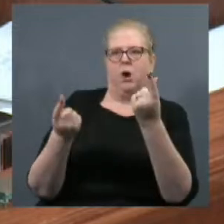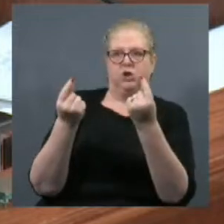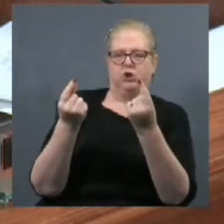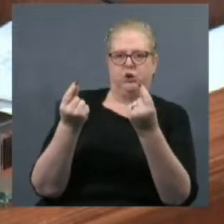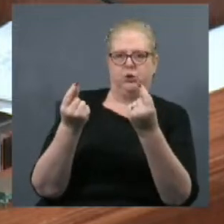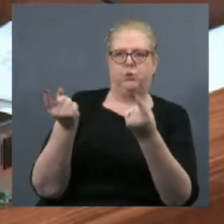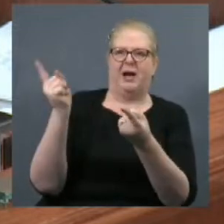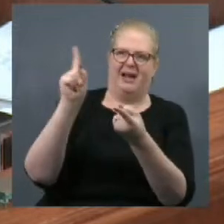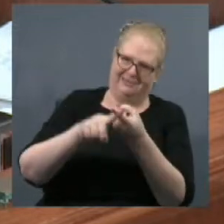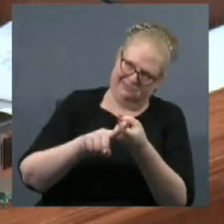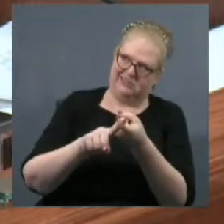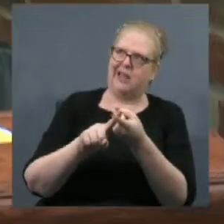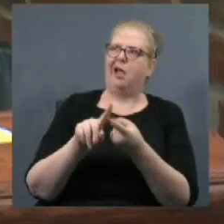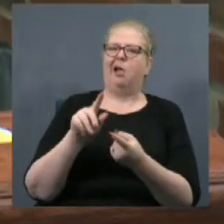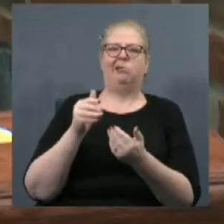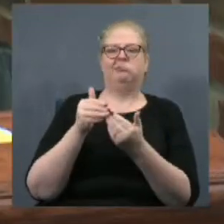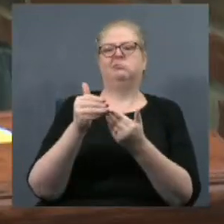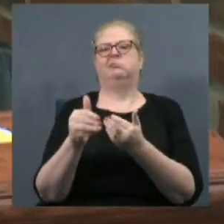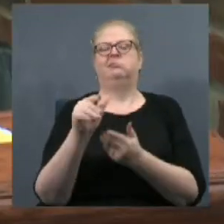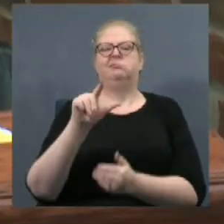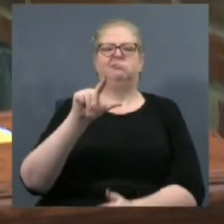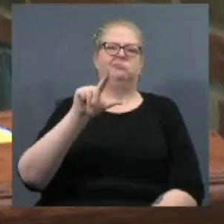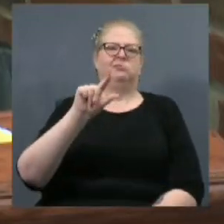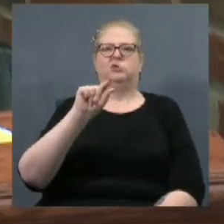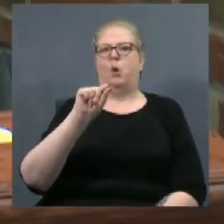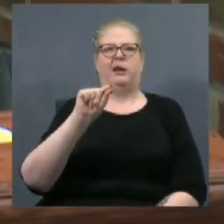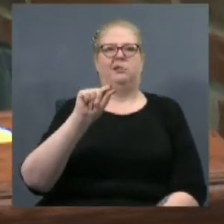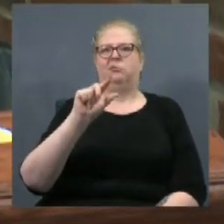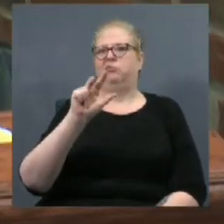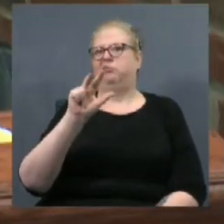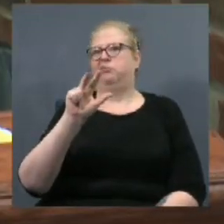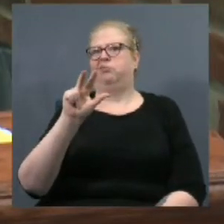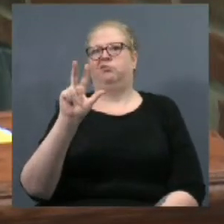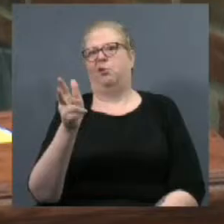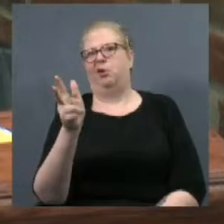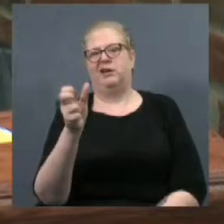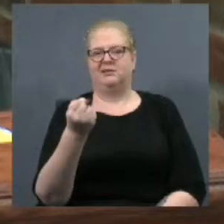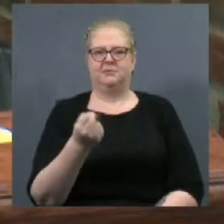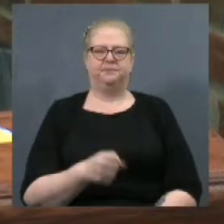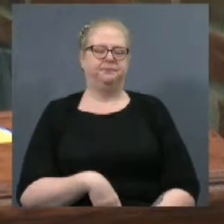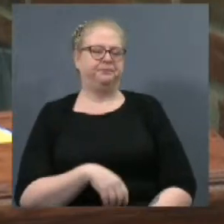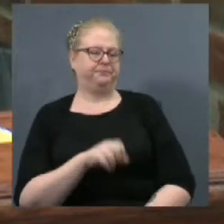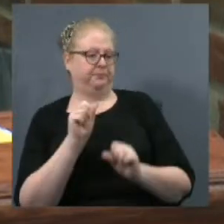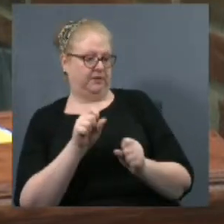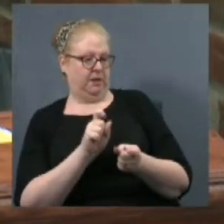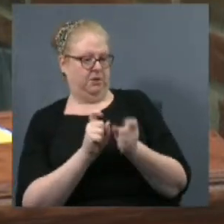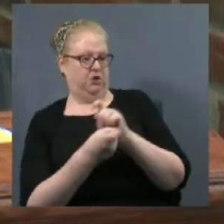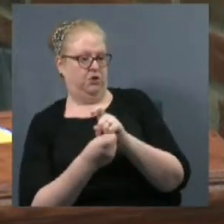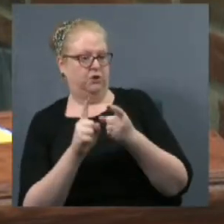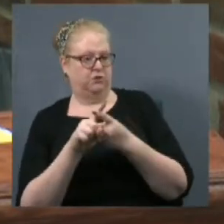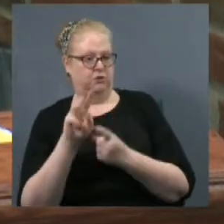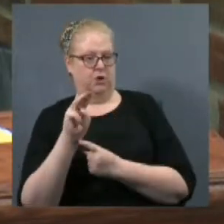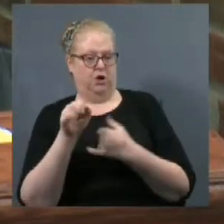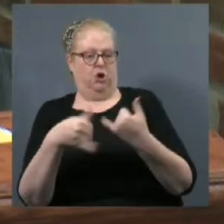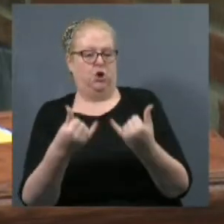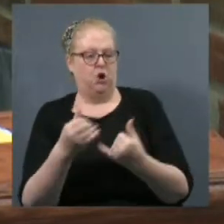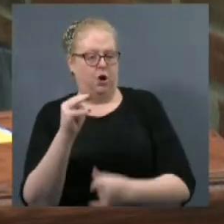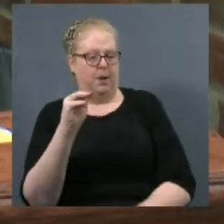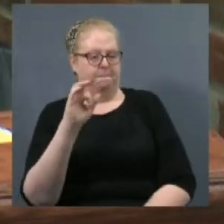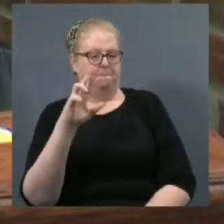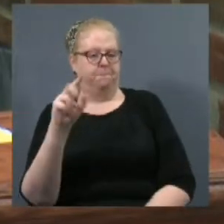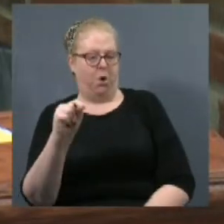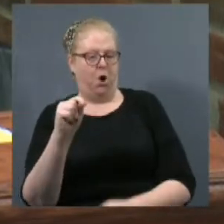in the 2030s. So it couldn't be converted to a pure market rate property? Not the way it's set up now,